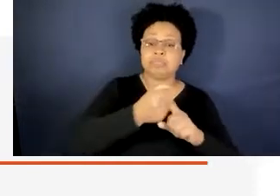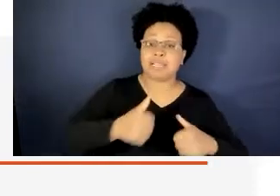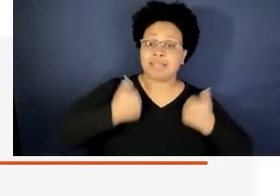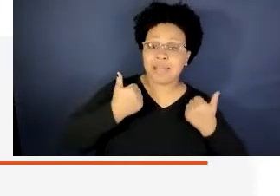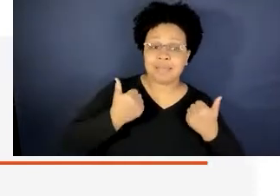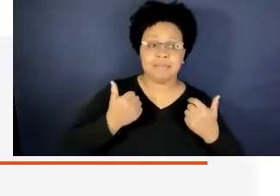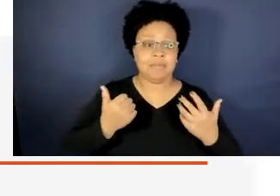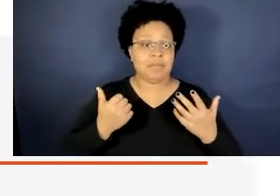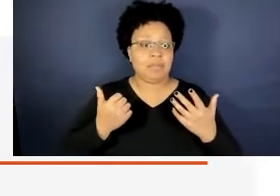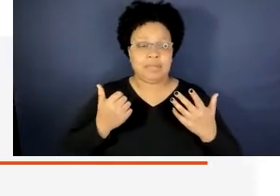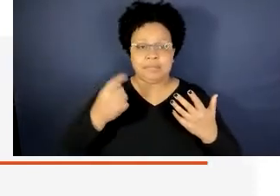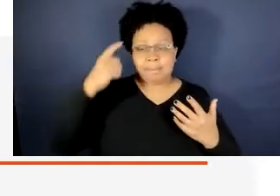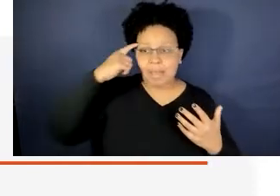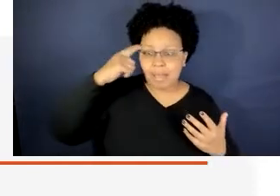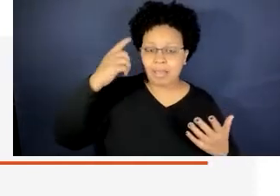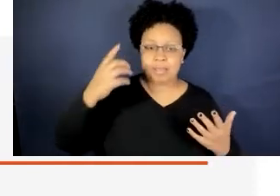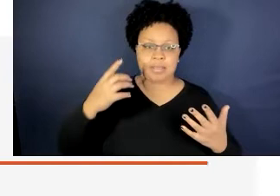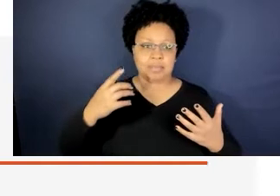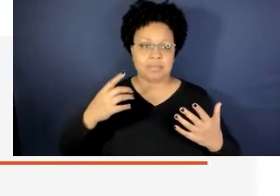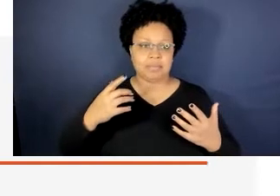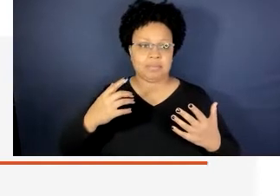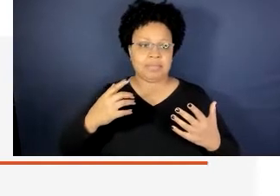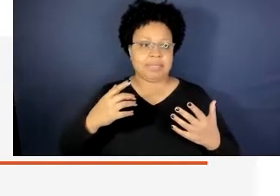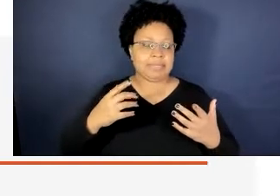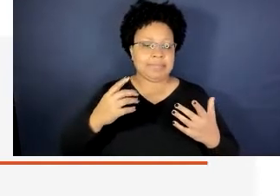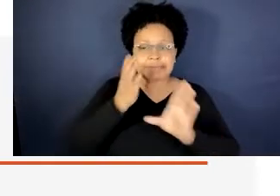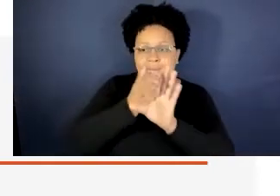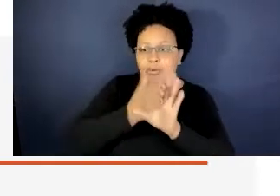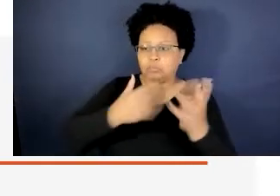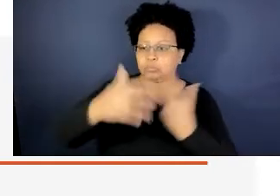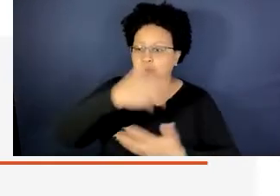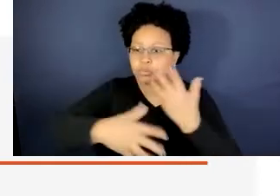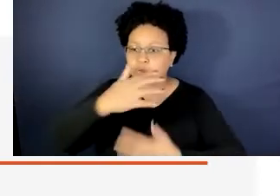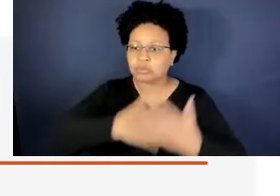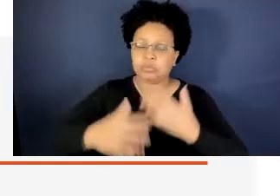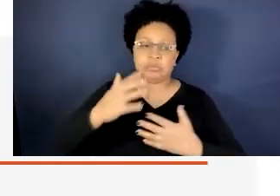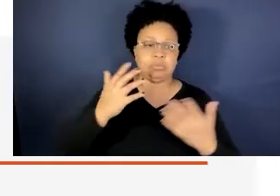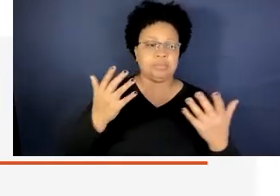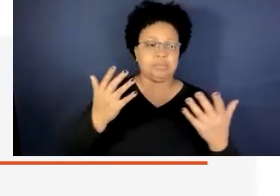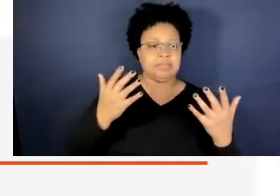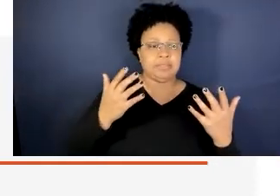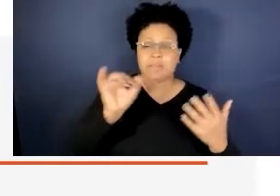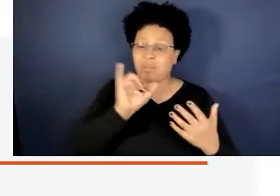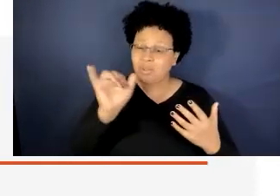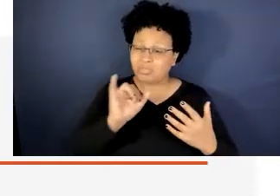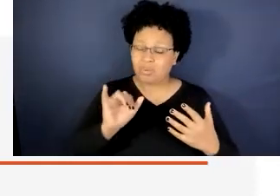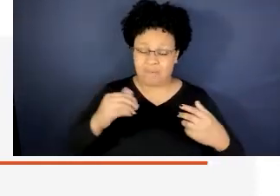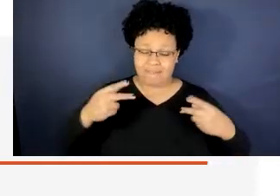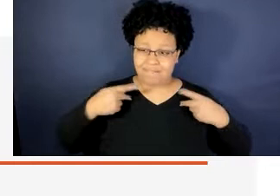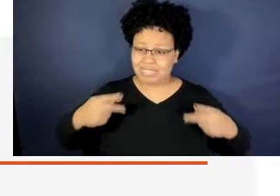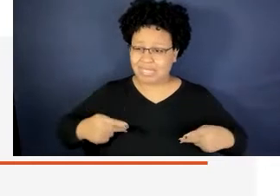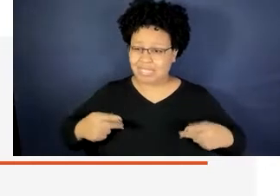and the emotional and the psychosocial piece of us. But it also impacts our physiology. It affects physically